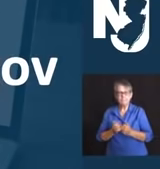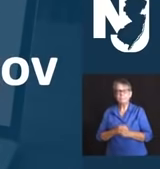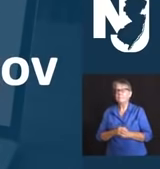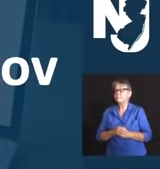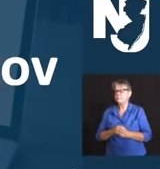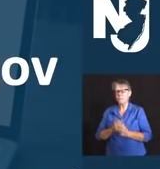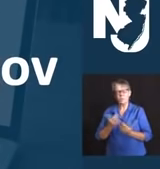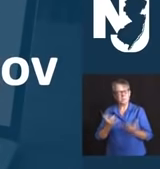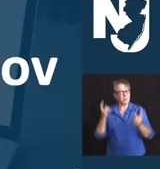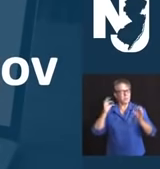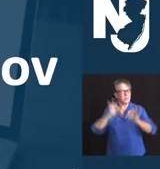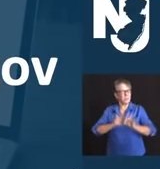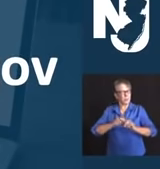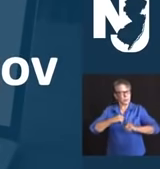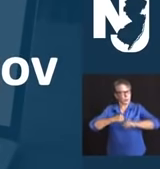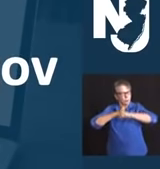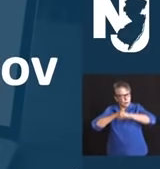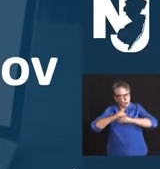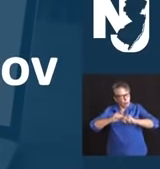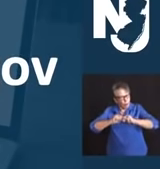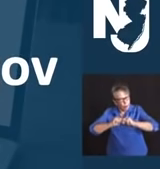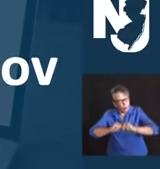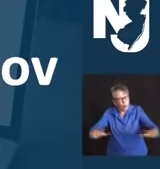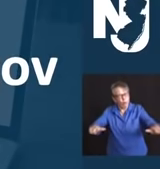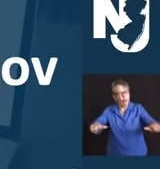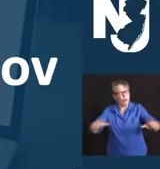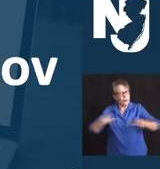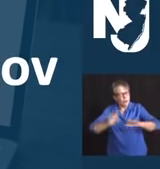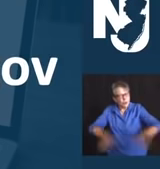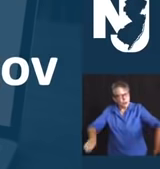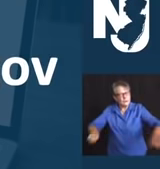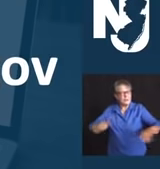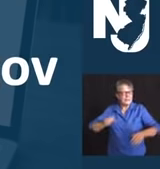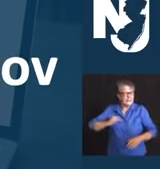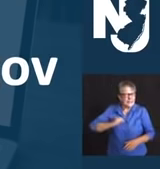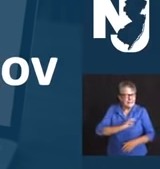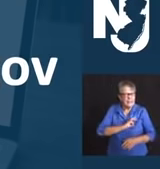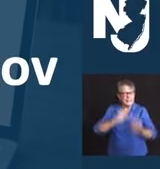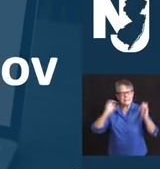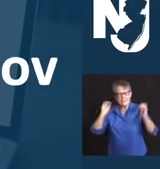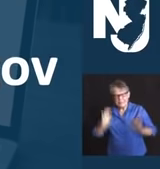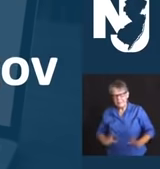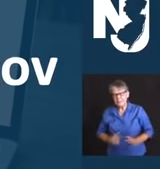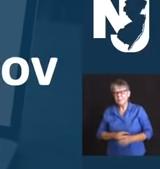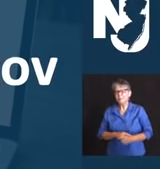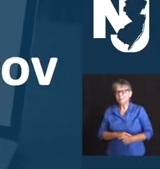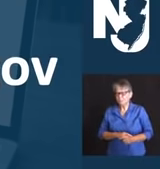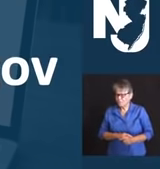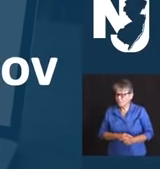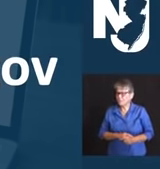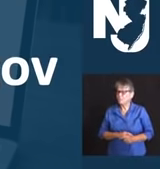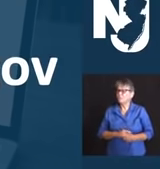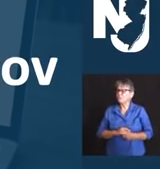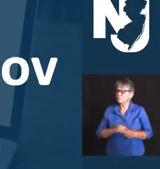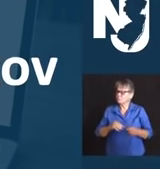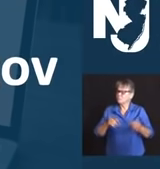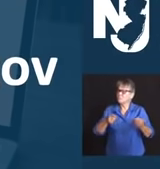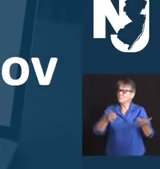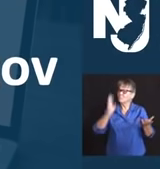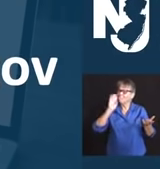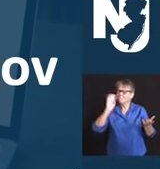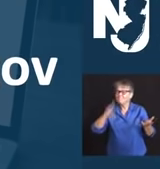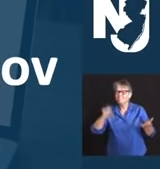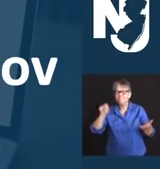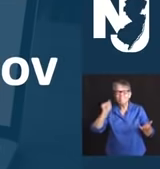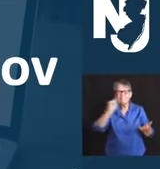make the kind of chaotic situations we have seen in other states far less likely to happen in ours. Yet